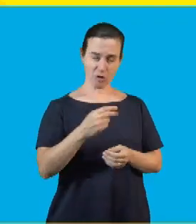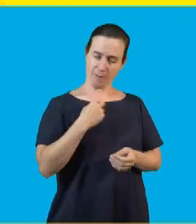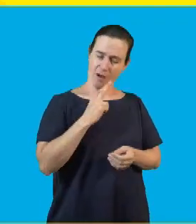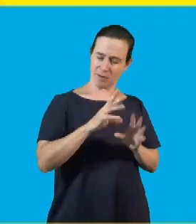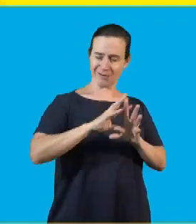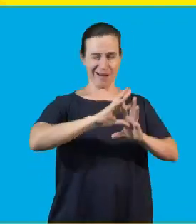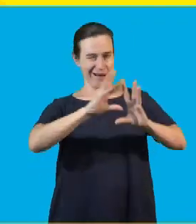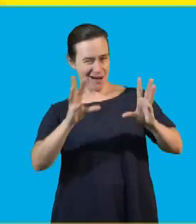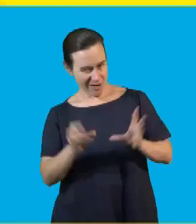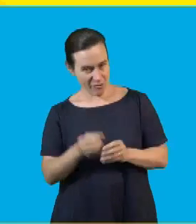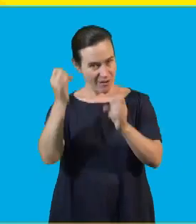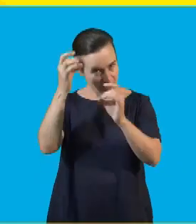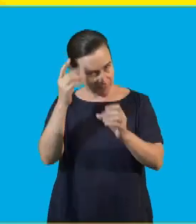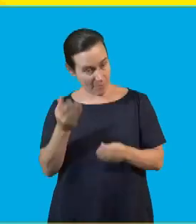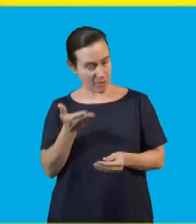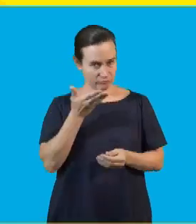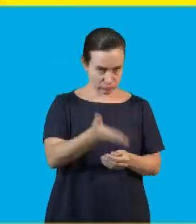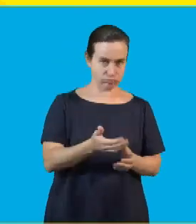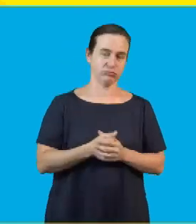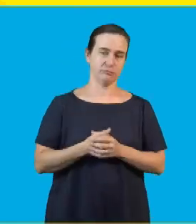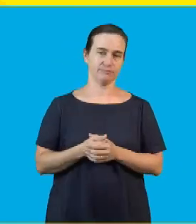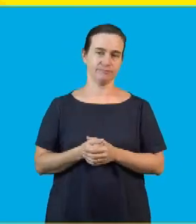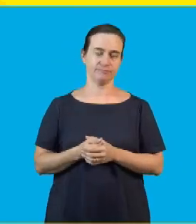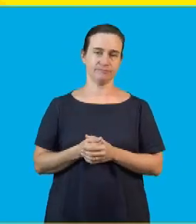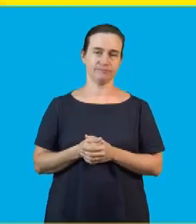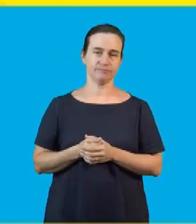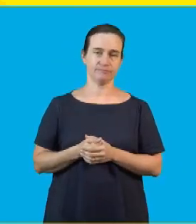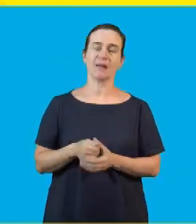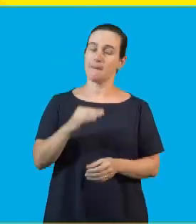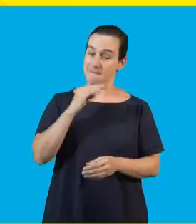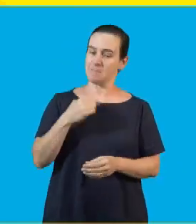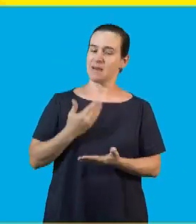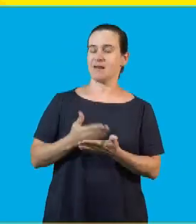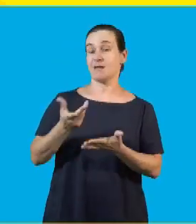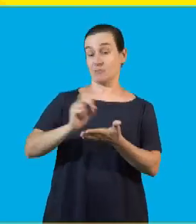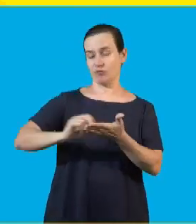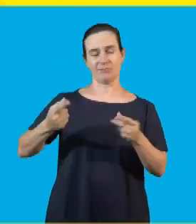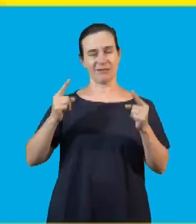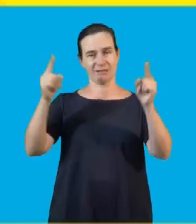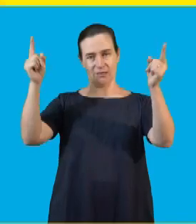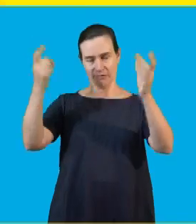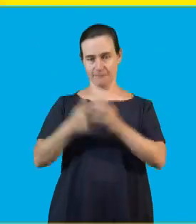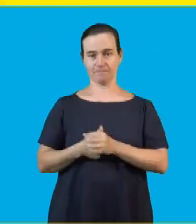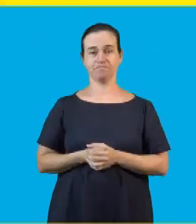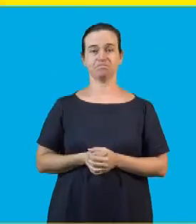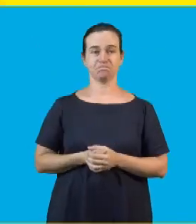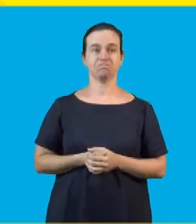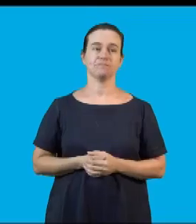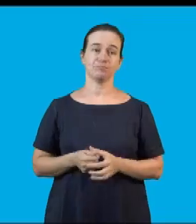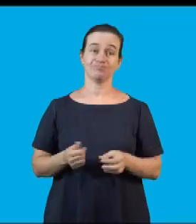you elaborate by inserting detail of your own, and that will ensure that you have successful pieces of